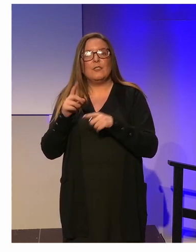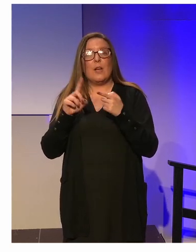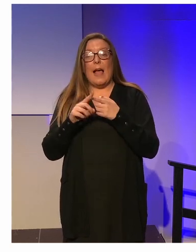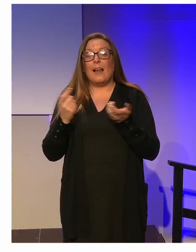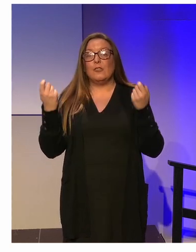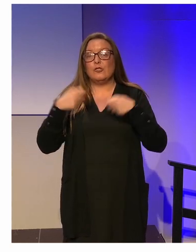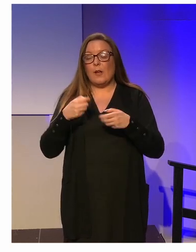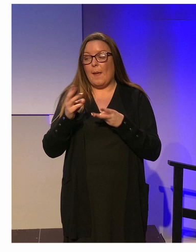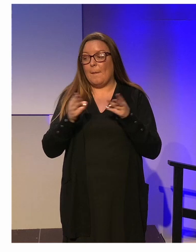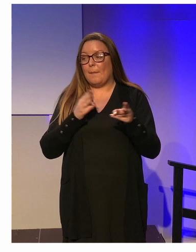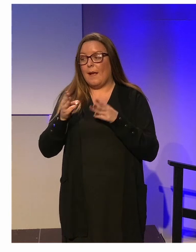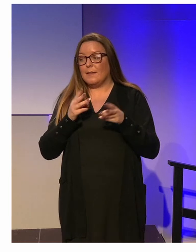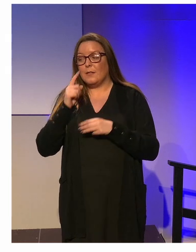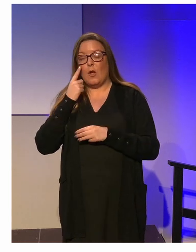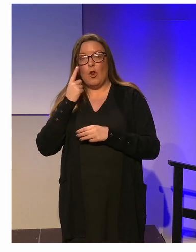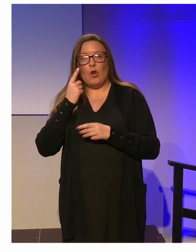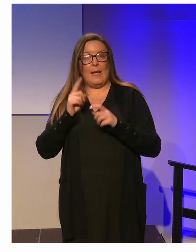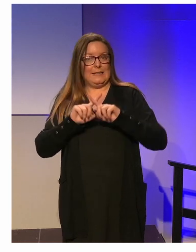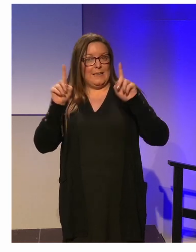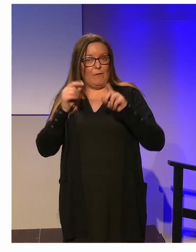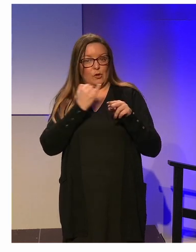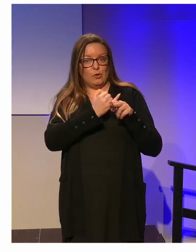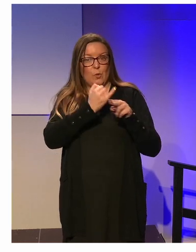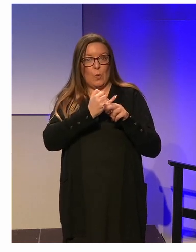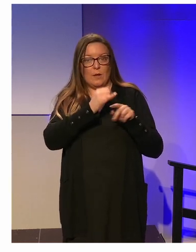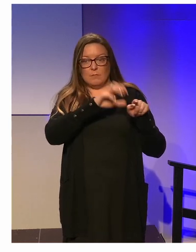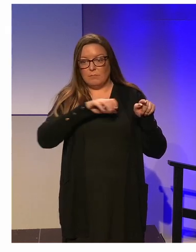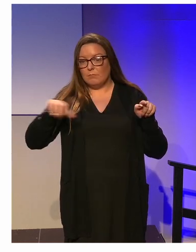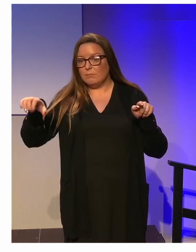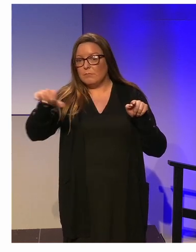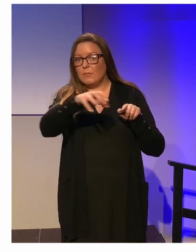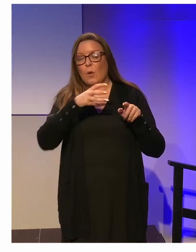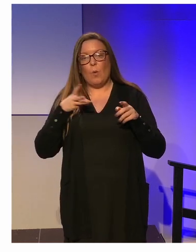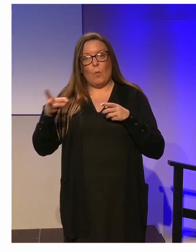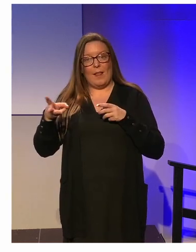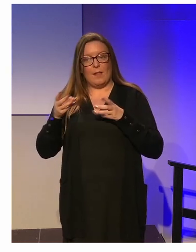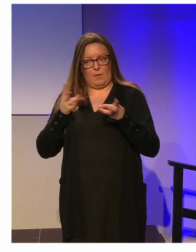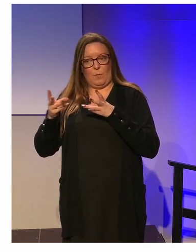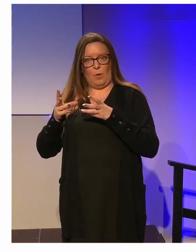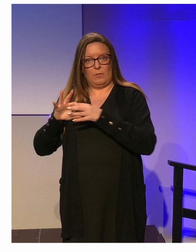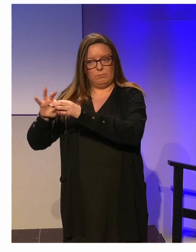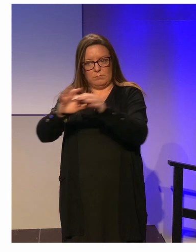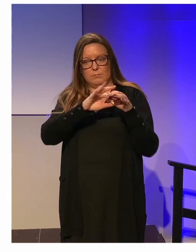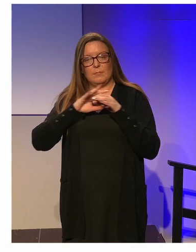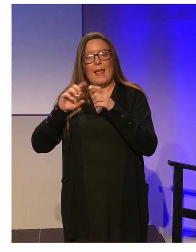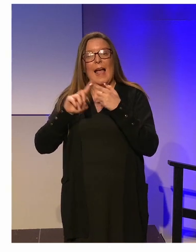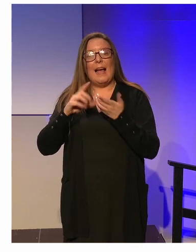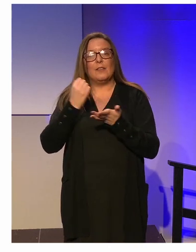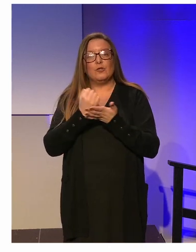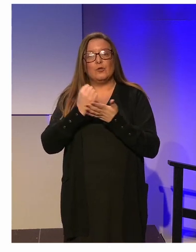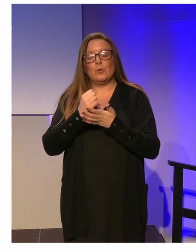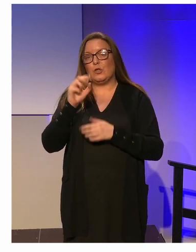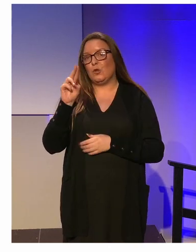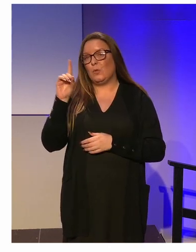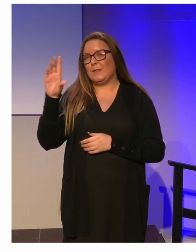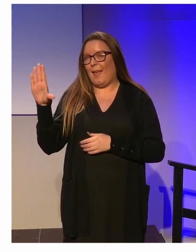looking at other schools. We're working with other schools and we'll be doing observations with those. And as I said, students in UDL, that's the point